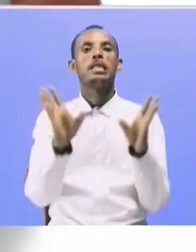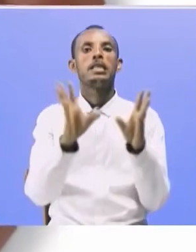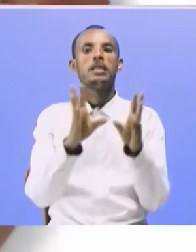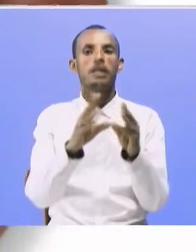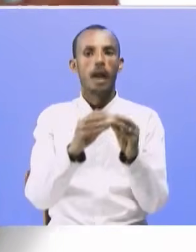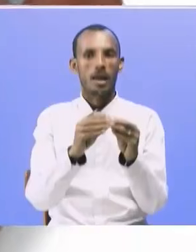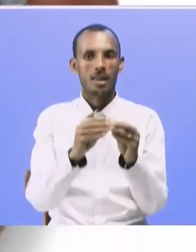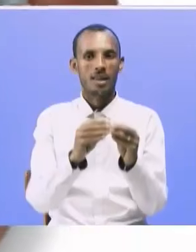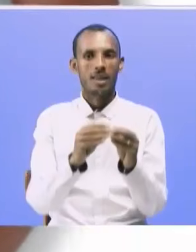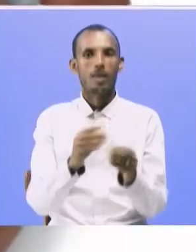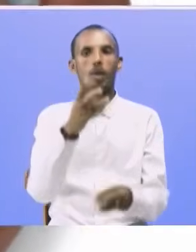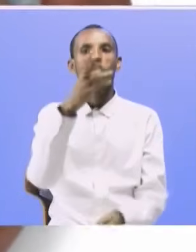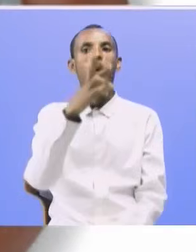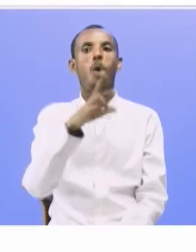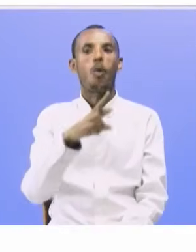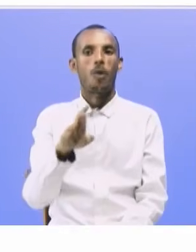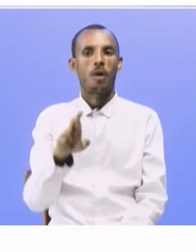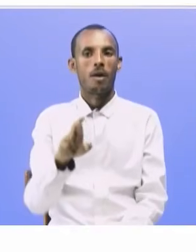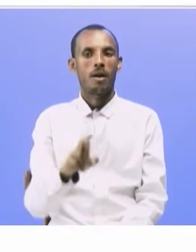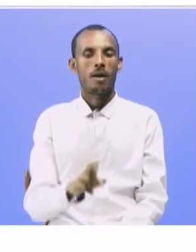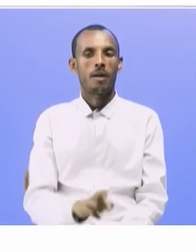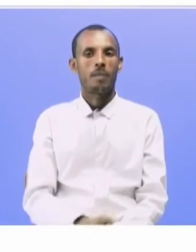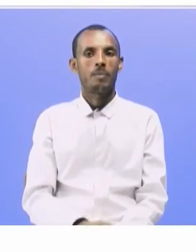sets or